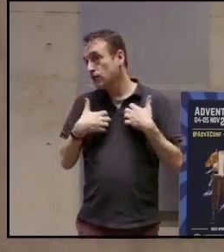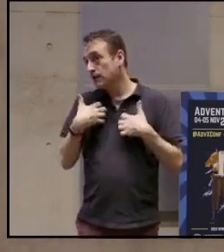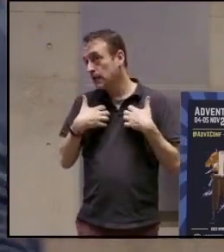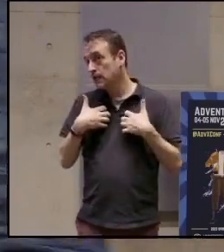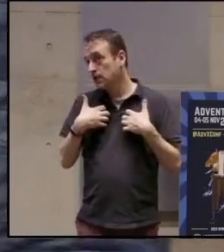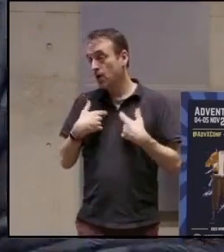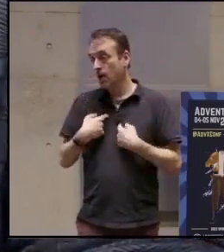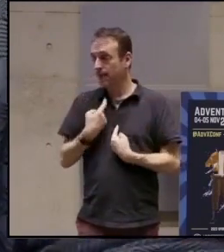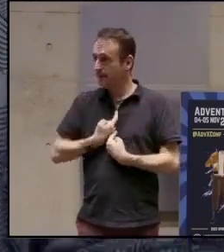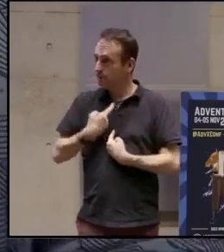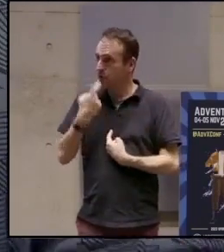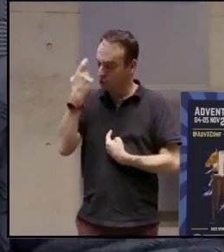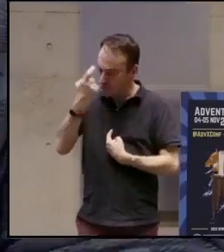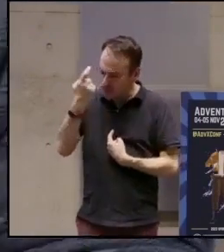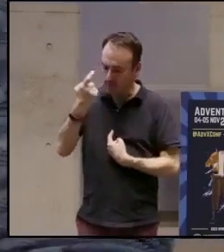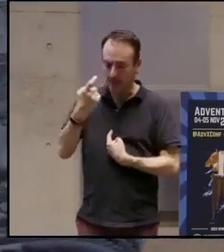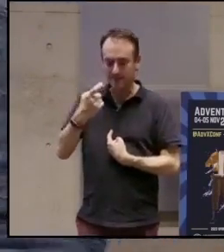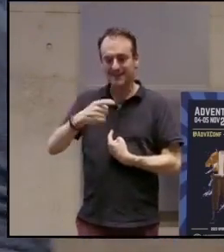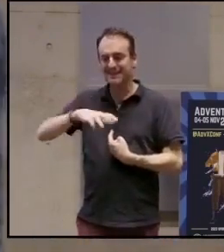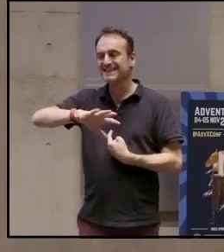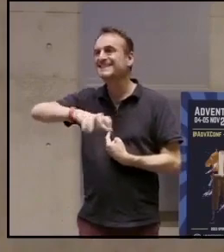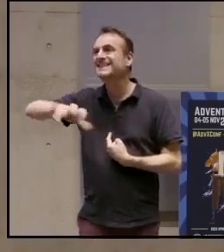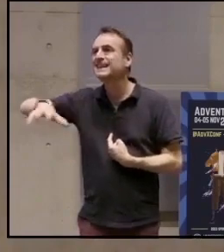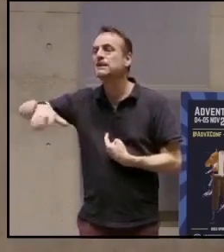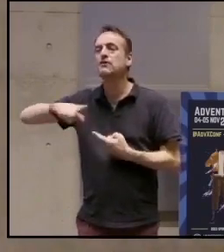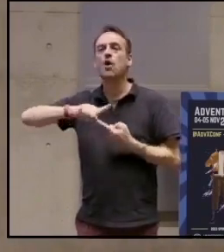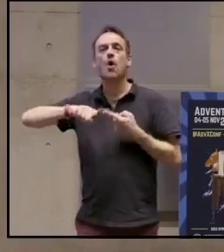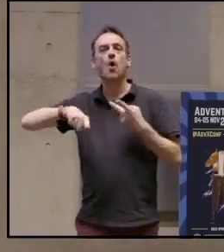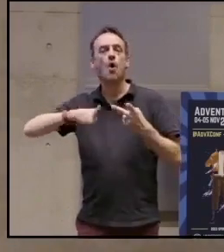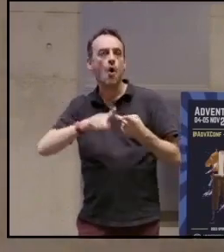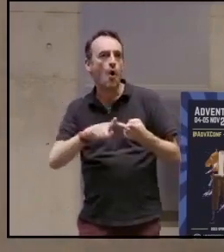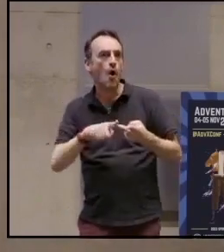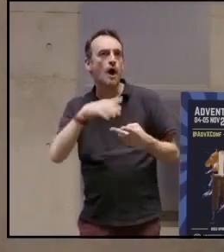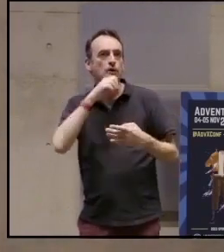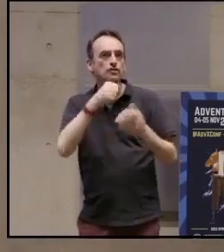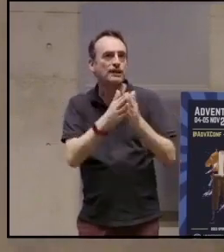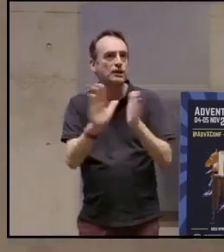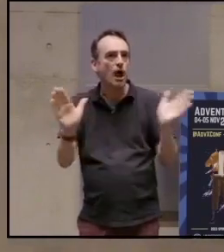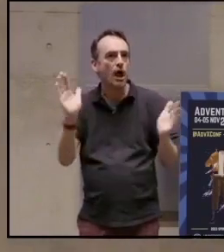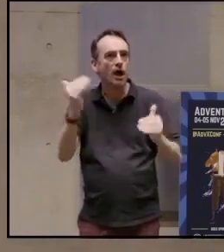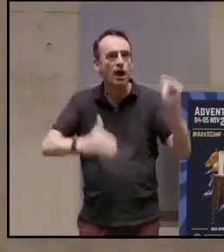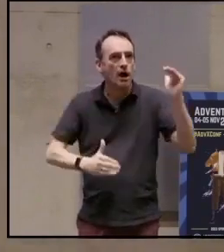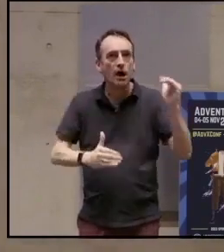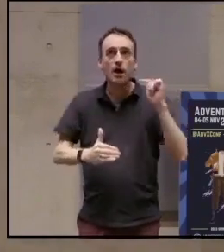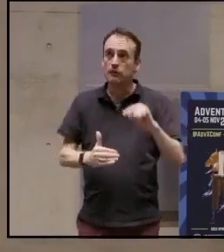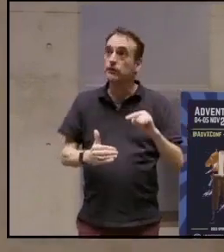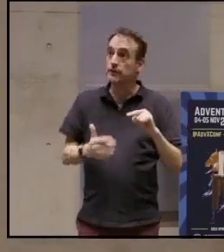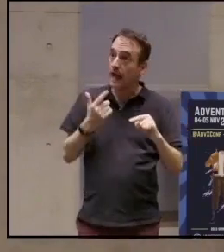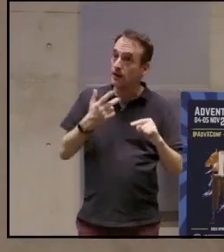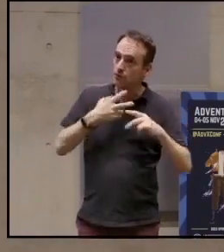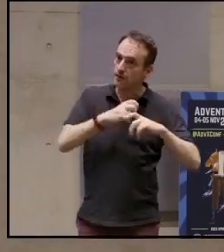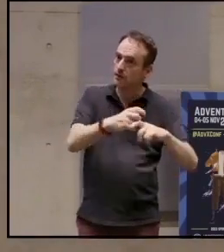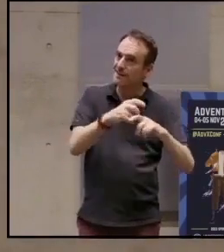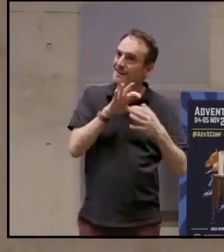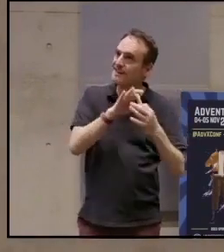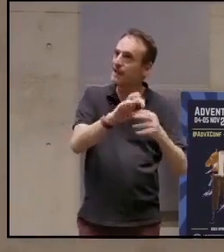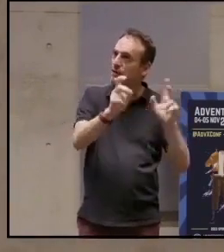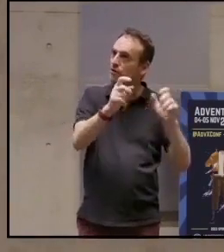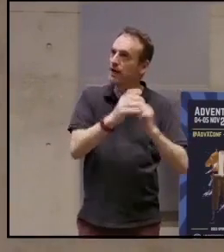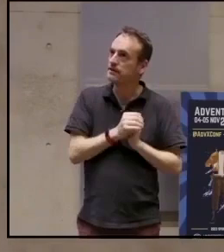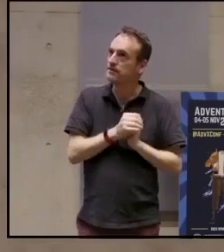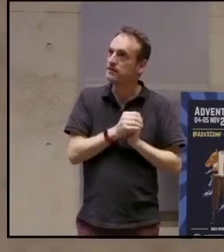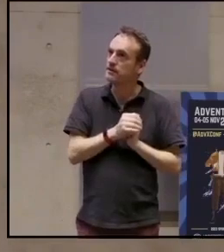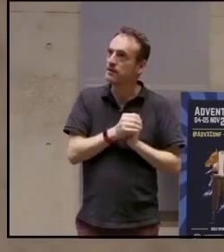curious about, cities, let's say, or gender disparities, you can look for micro hinge points on just that one subject. And again, that country will help you